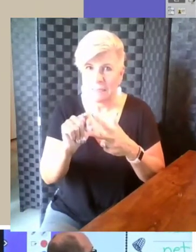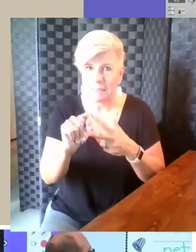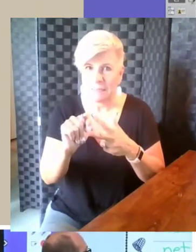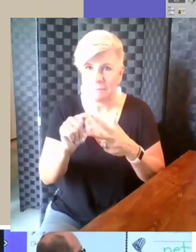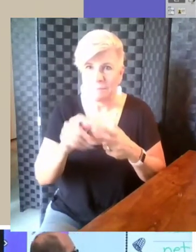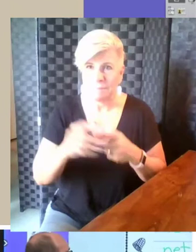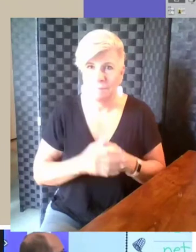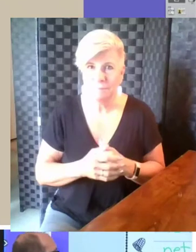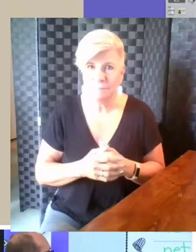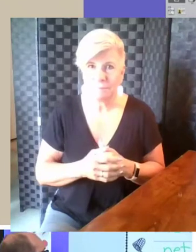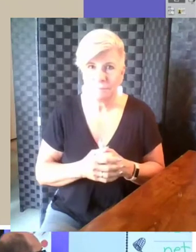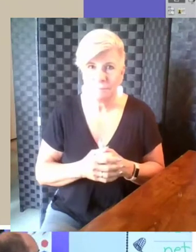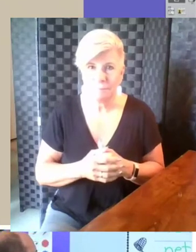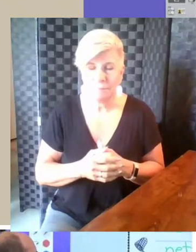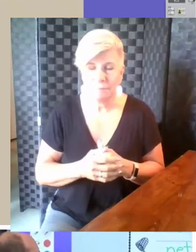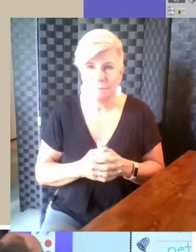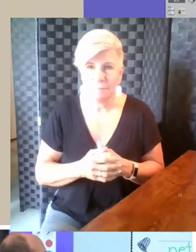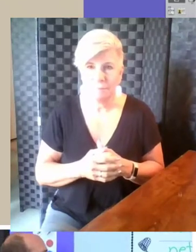Pa-e-t.